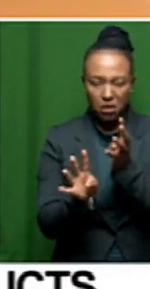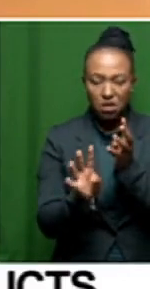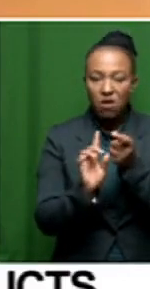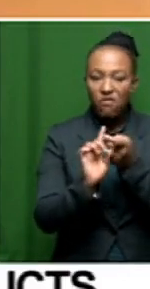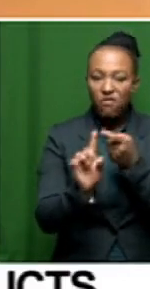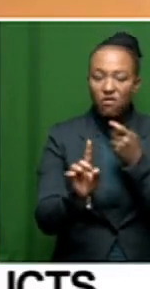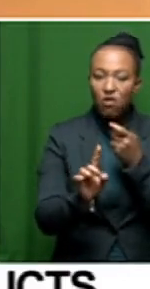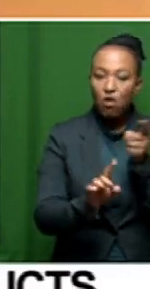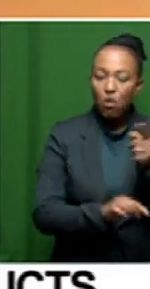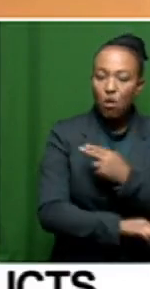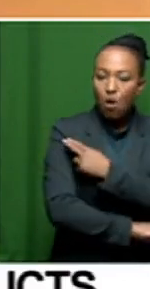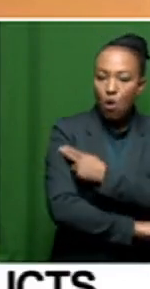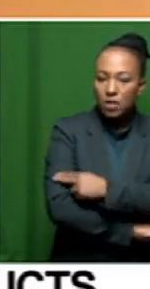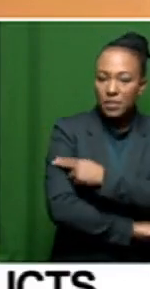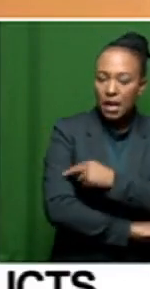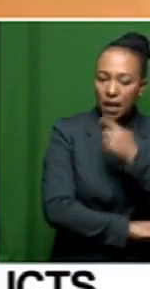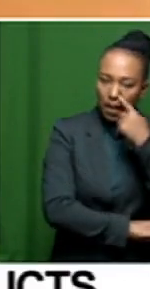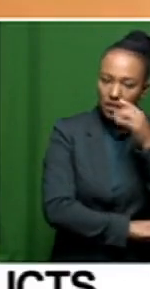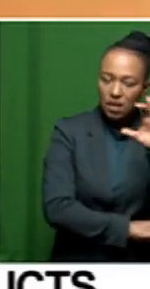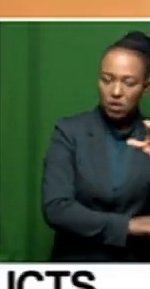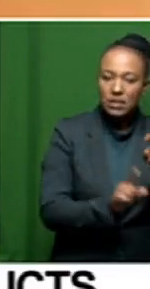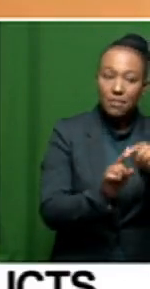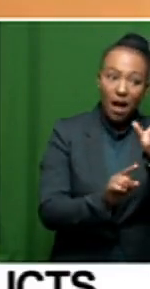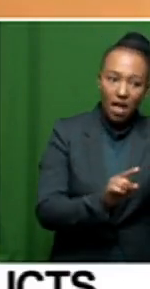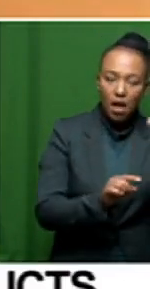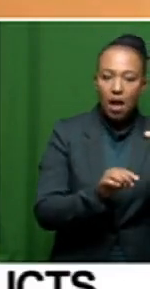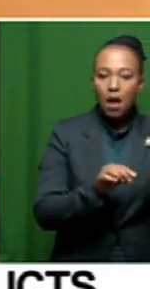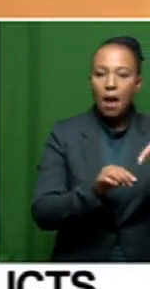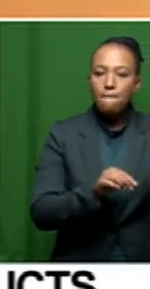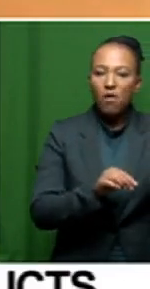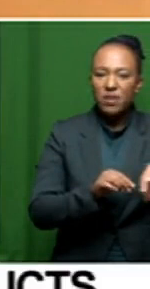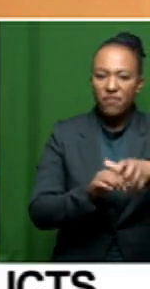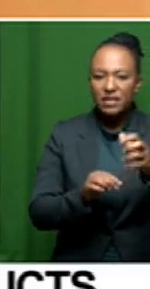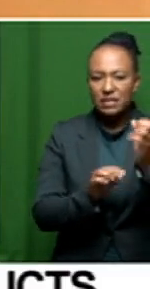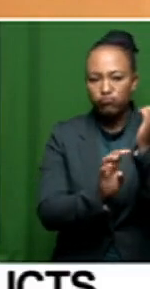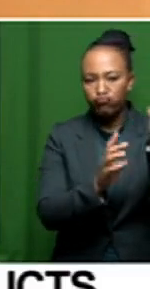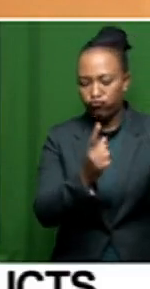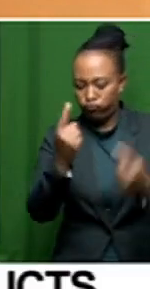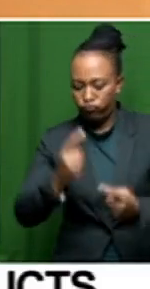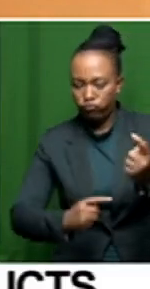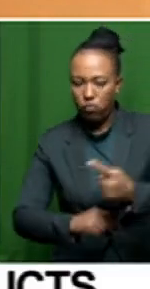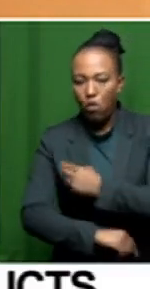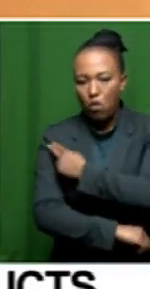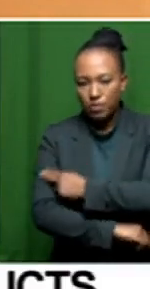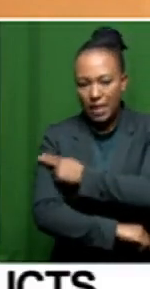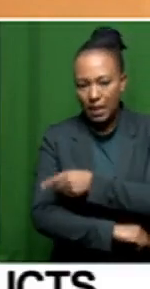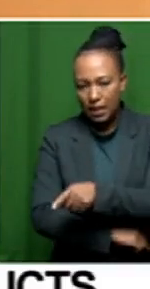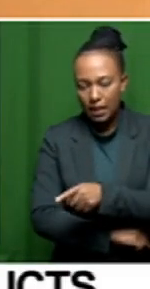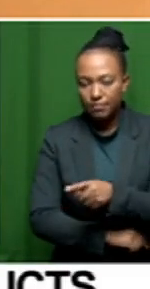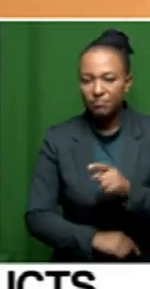Charlotte Maxeke and coming from other provinces. And at the very same time, the